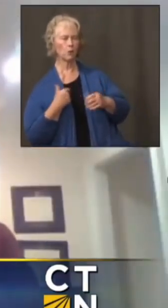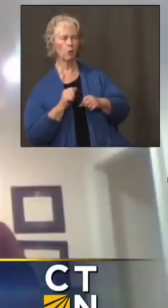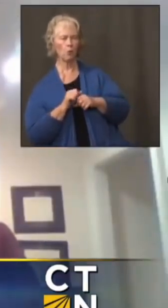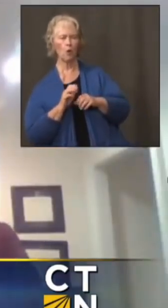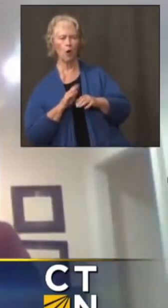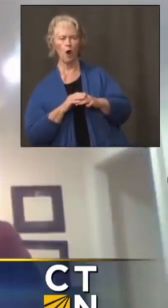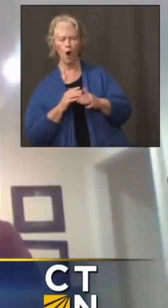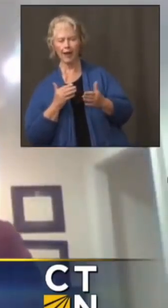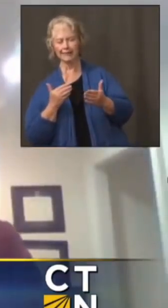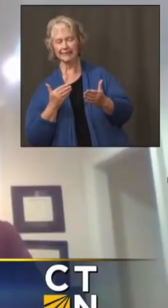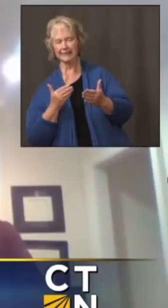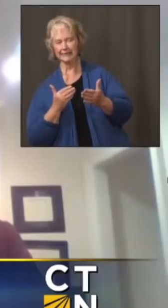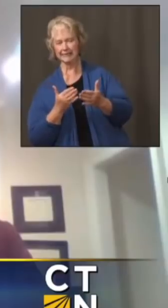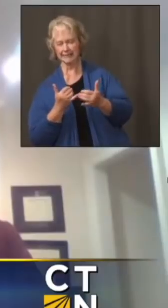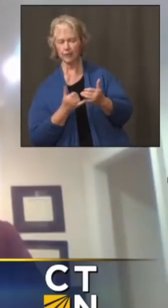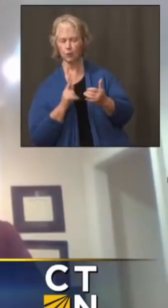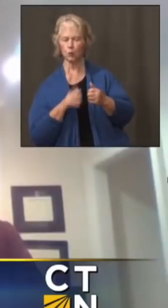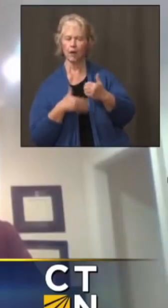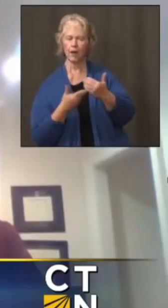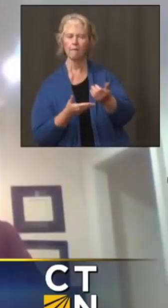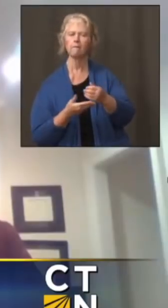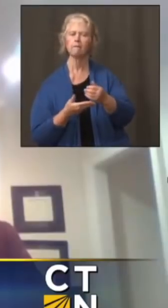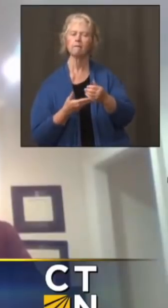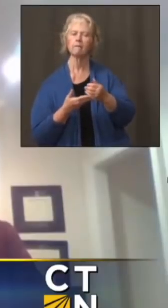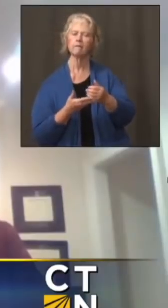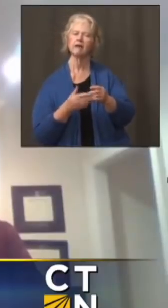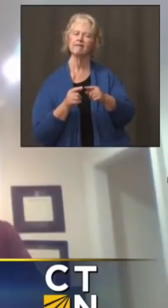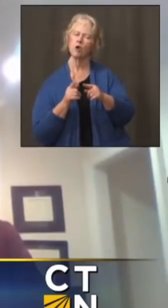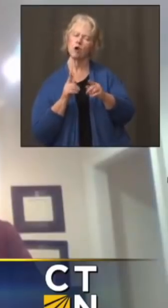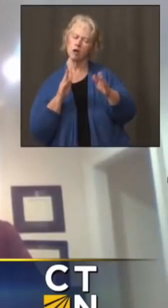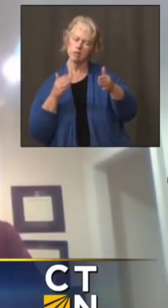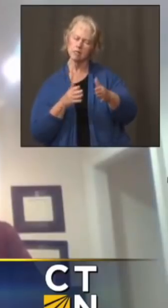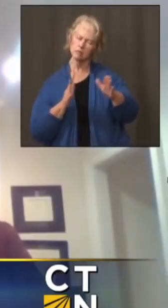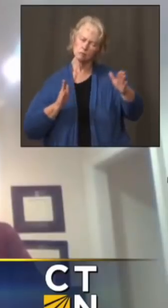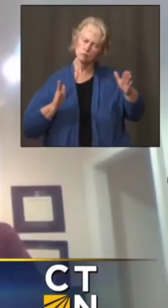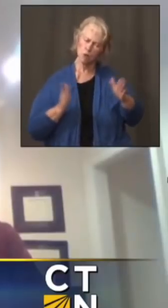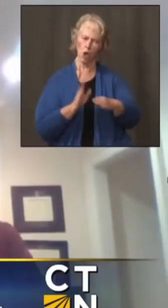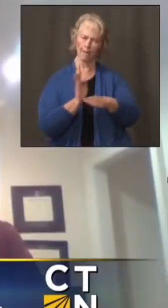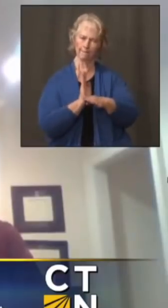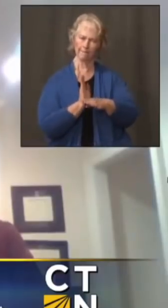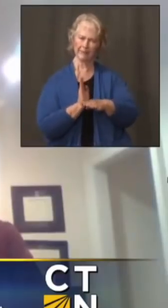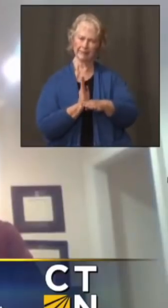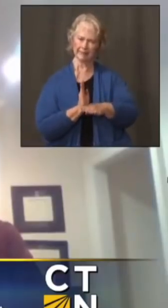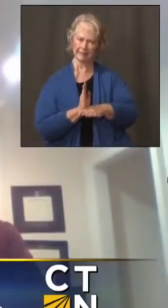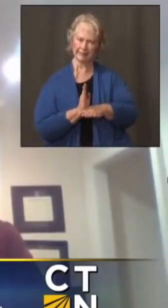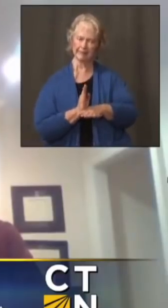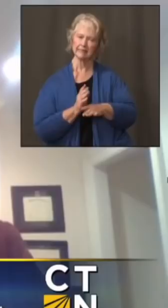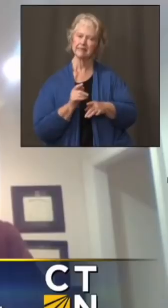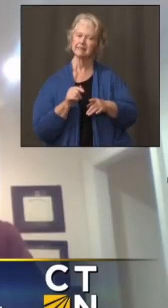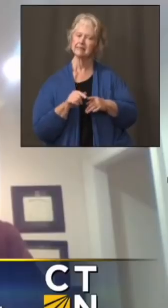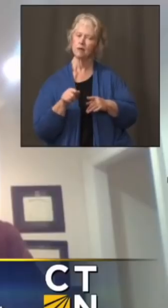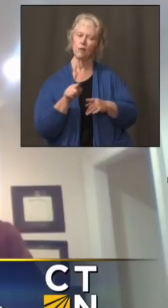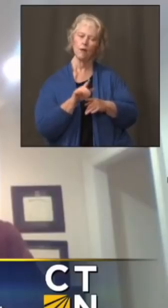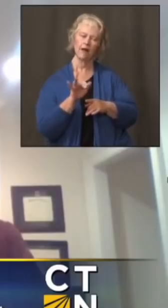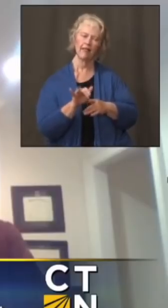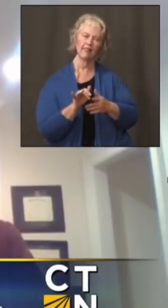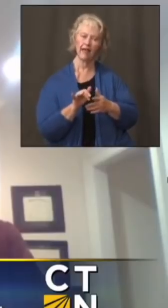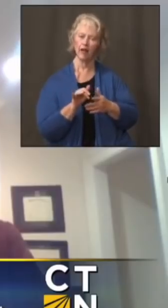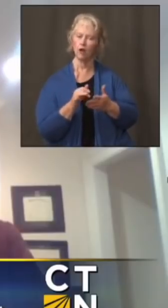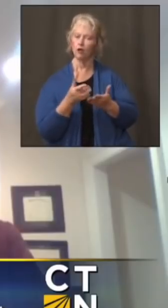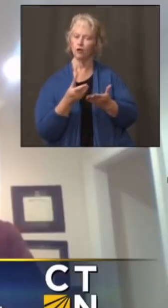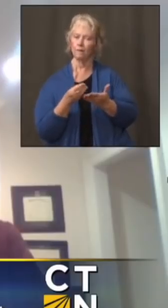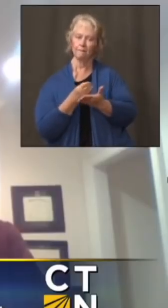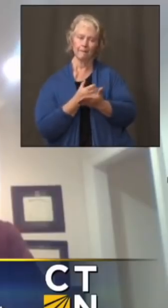finalizing a program to provide further assistance, really focused on the smallest businesses in the state and those businesses where their revenues have been most impacted by